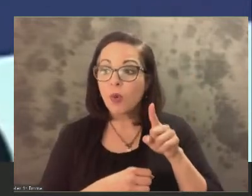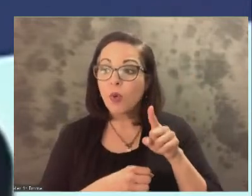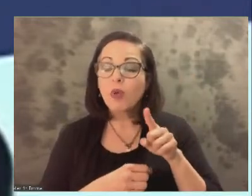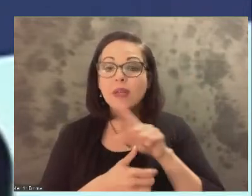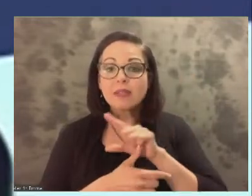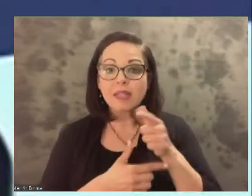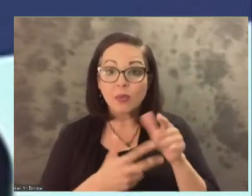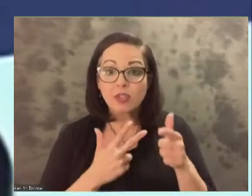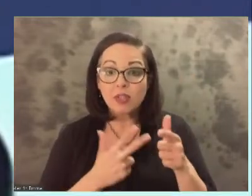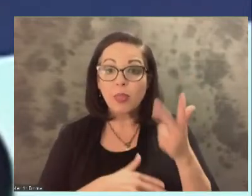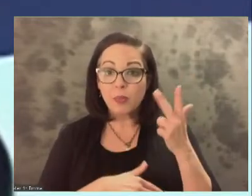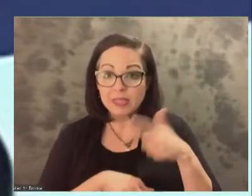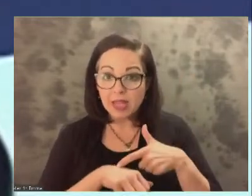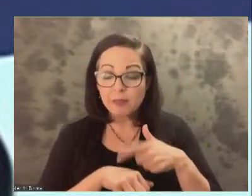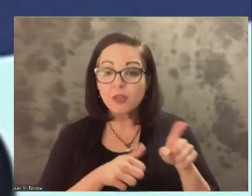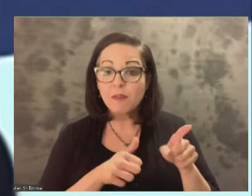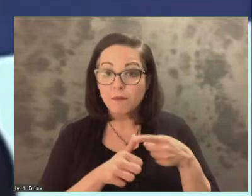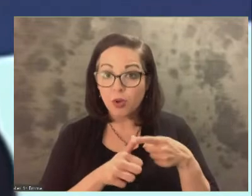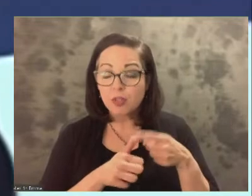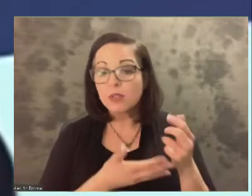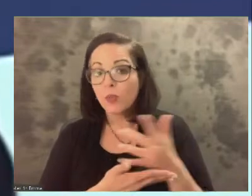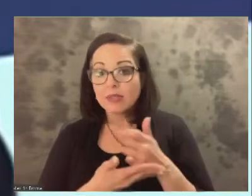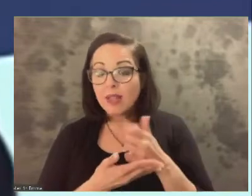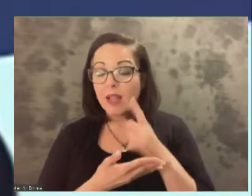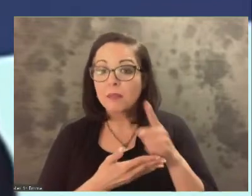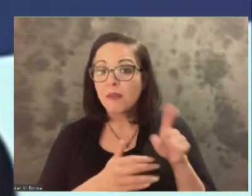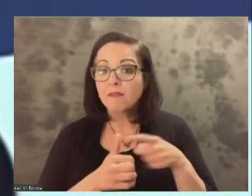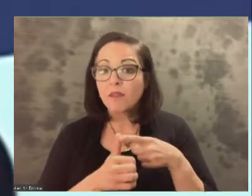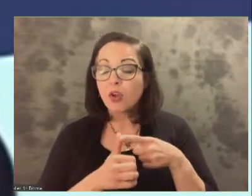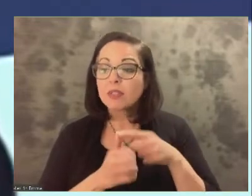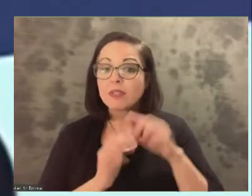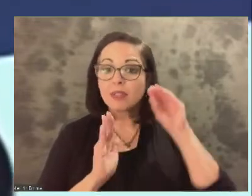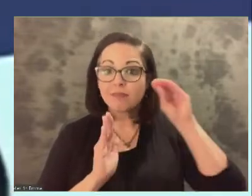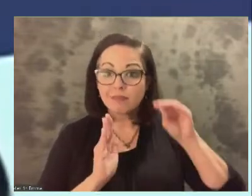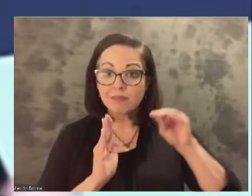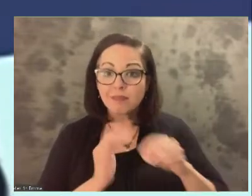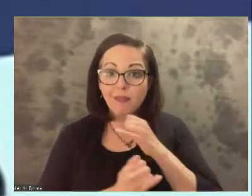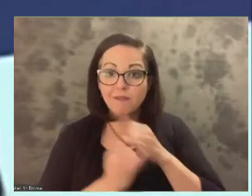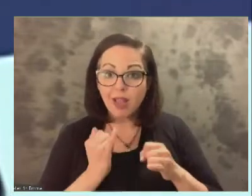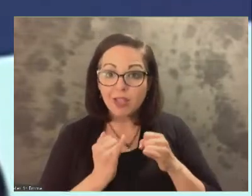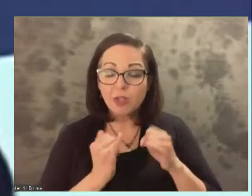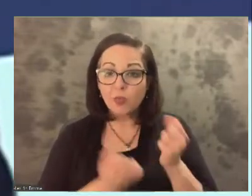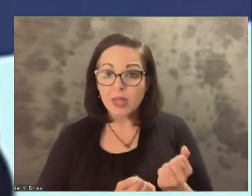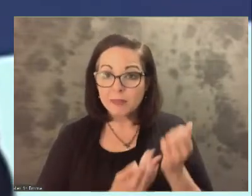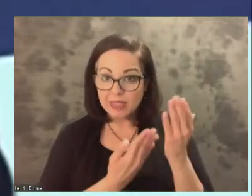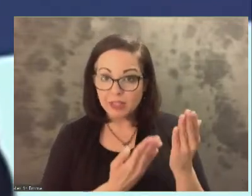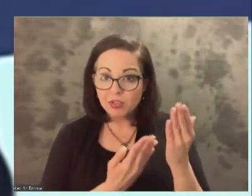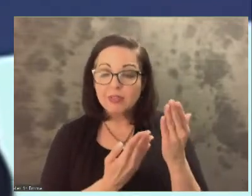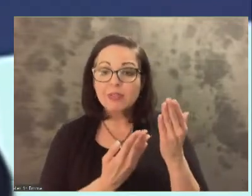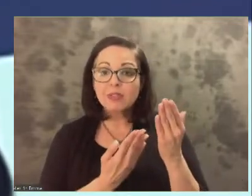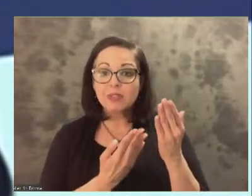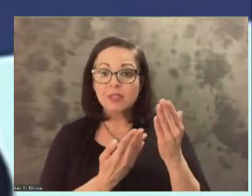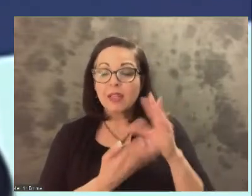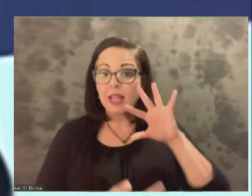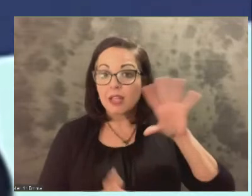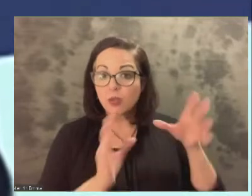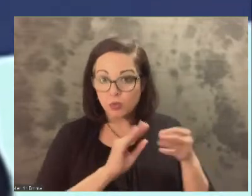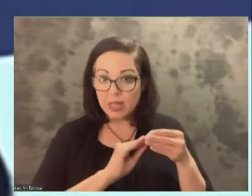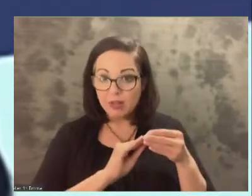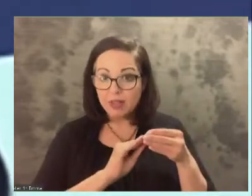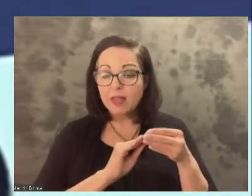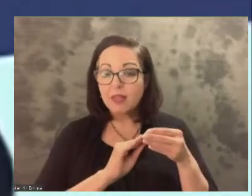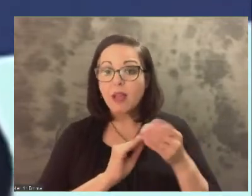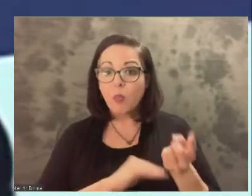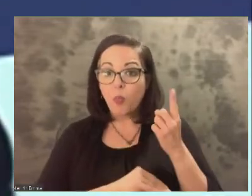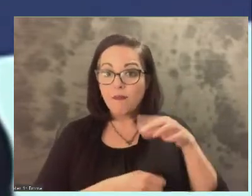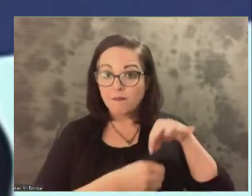3 times. We will first take up the slate of final recommendations in their totality as one